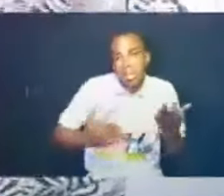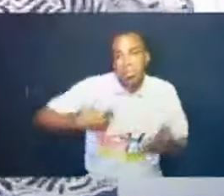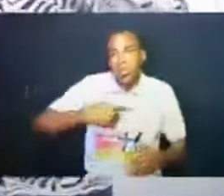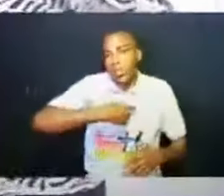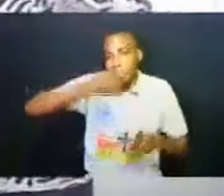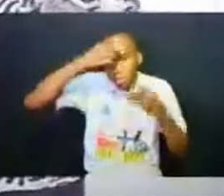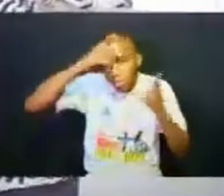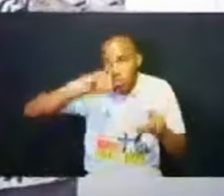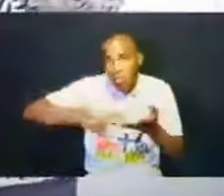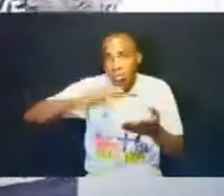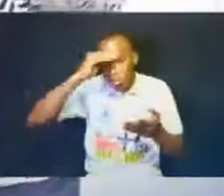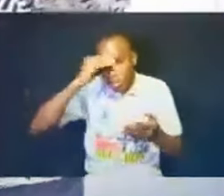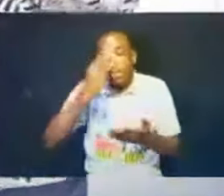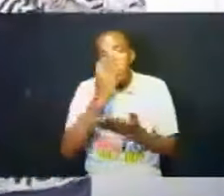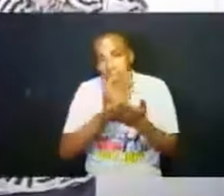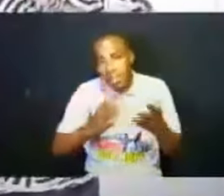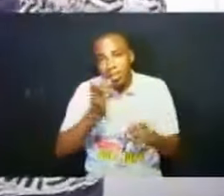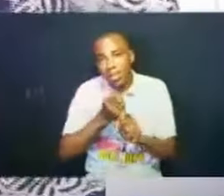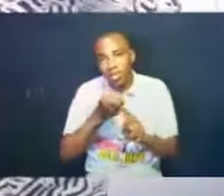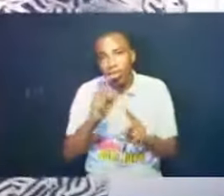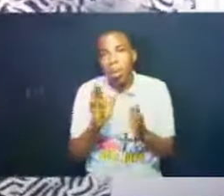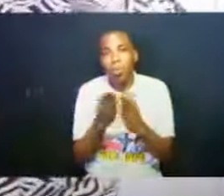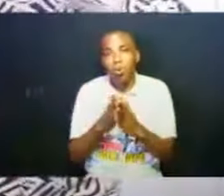We get some from our reading.